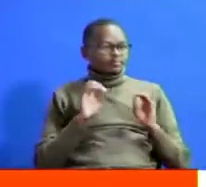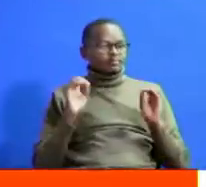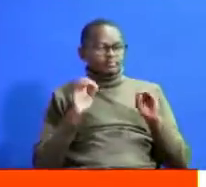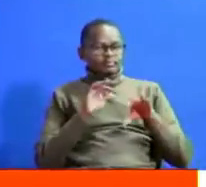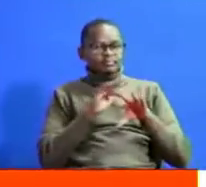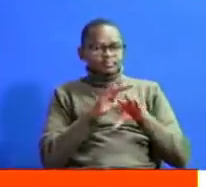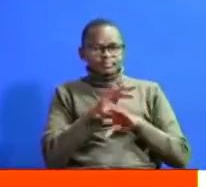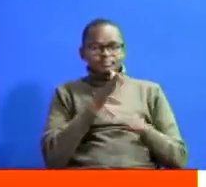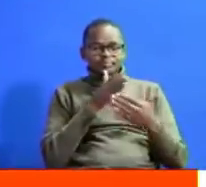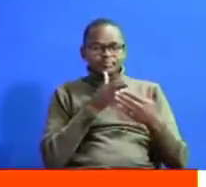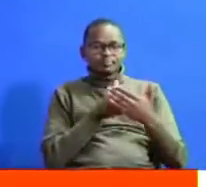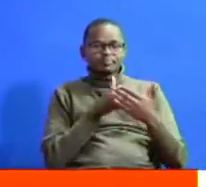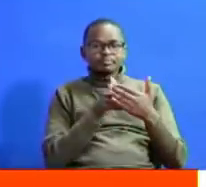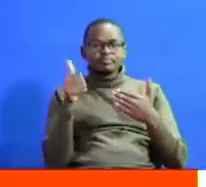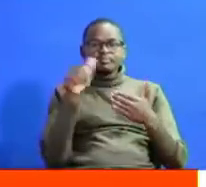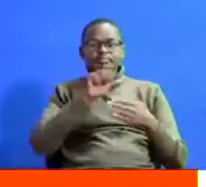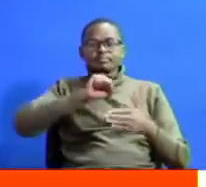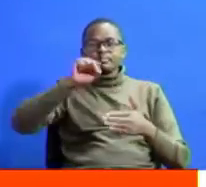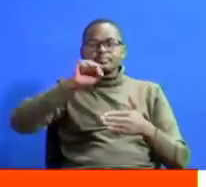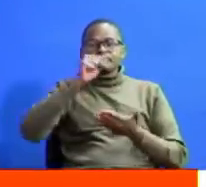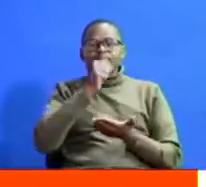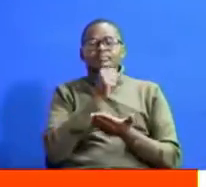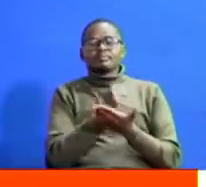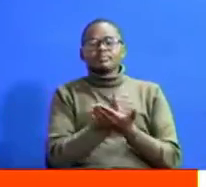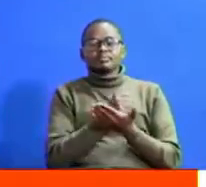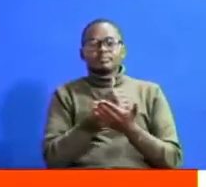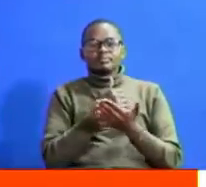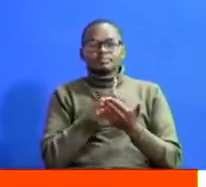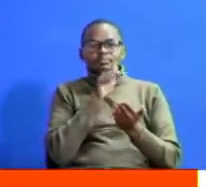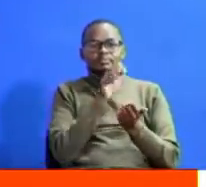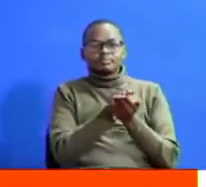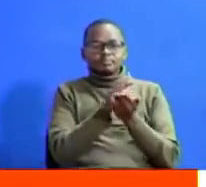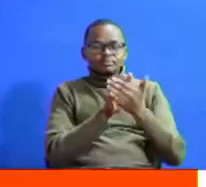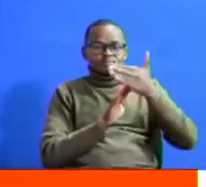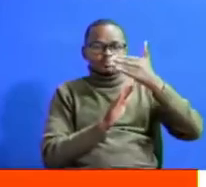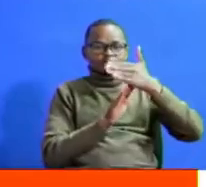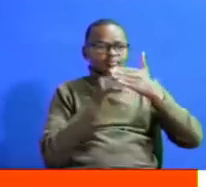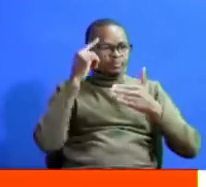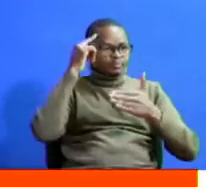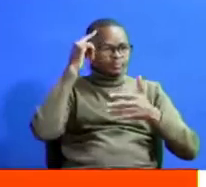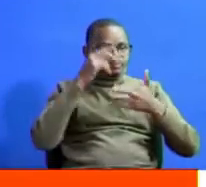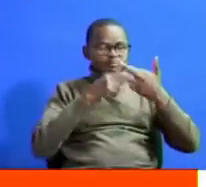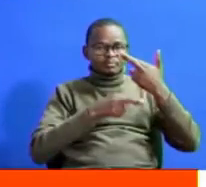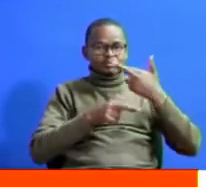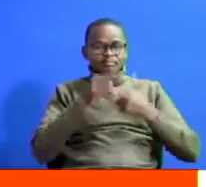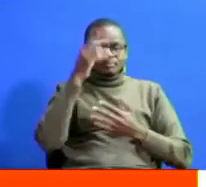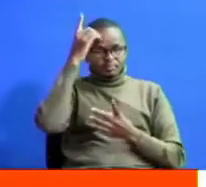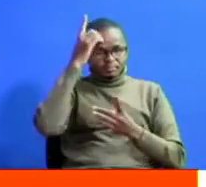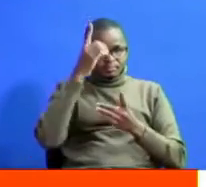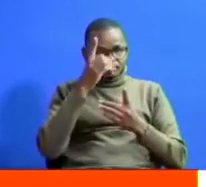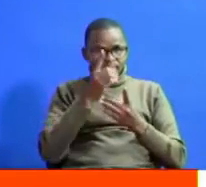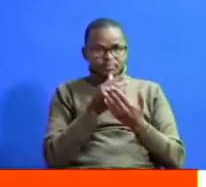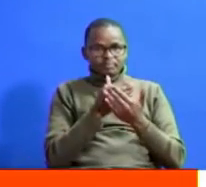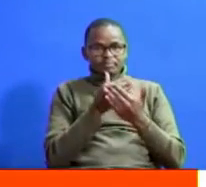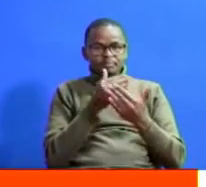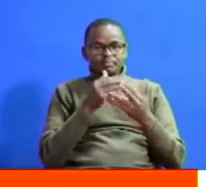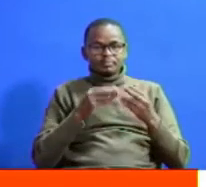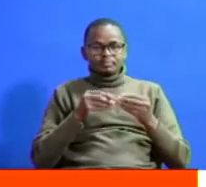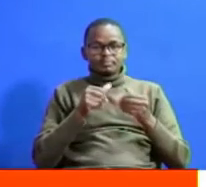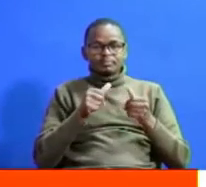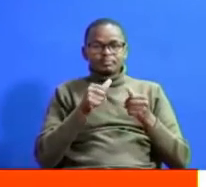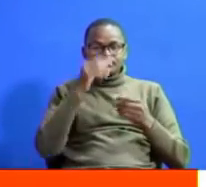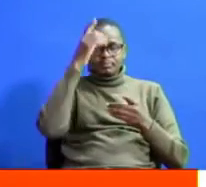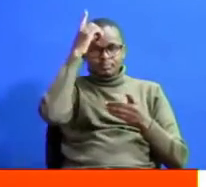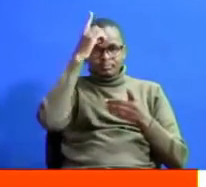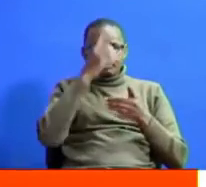effectively bars him from holding any political office, has petitioned the Supreme Court for a review of the decision, besides resolving to challenge the decision